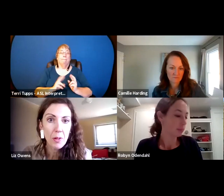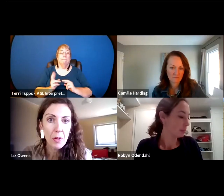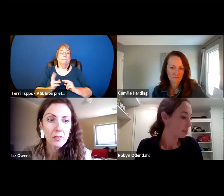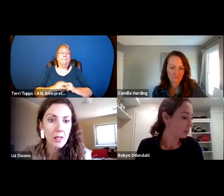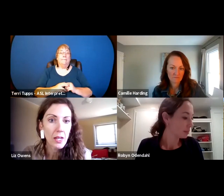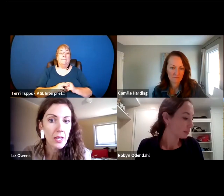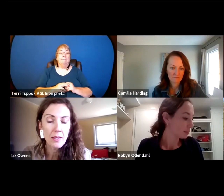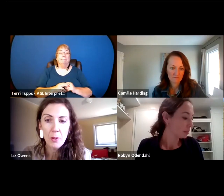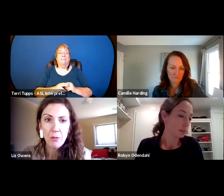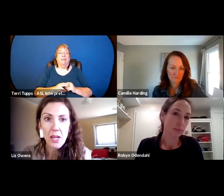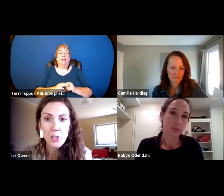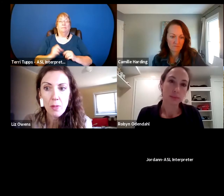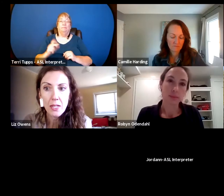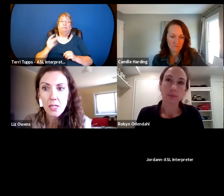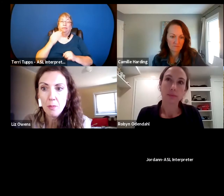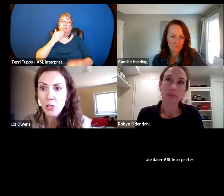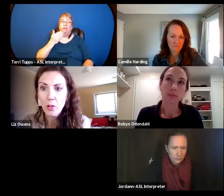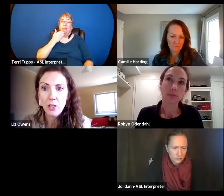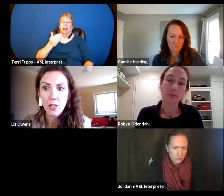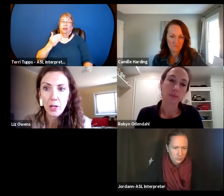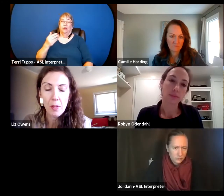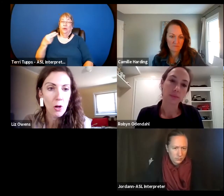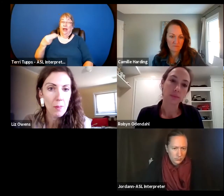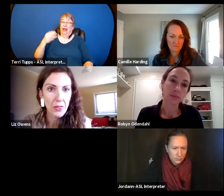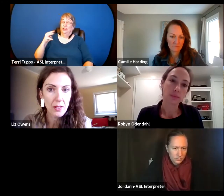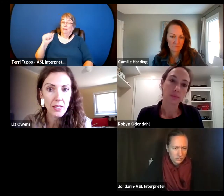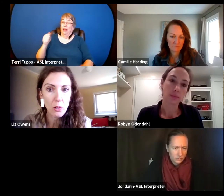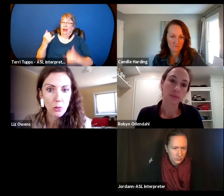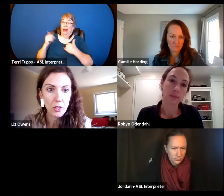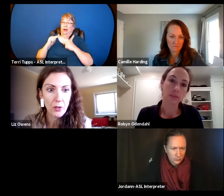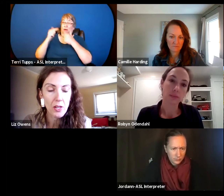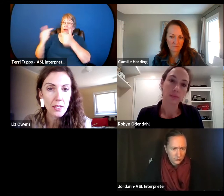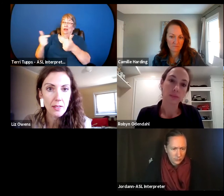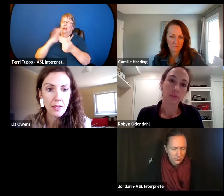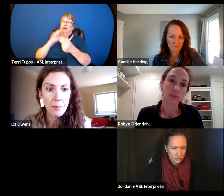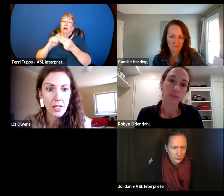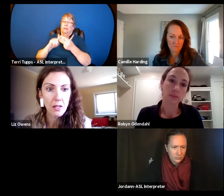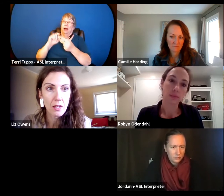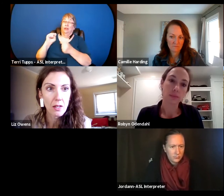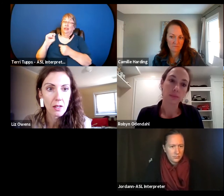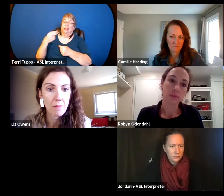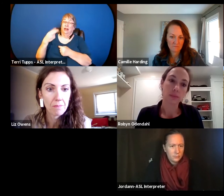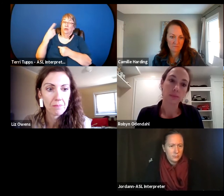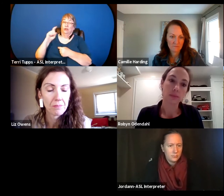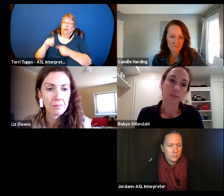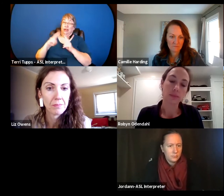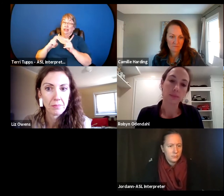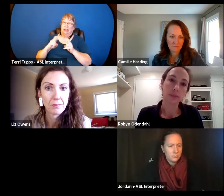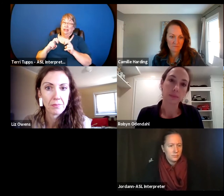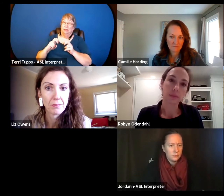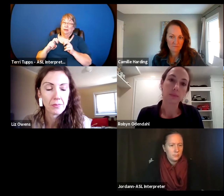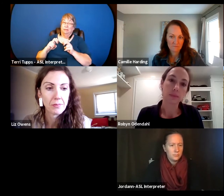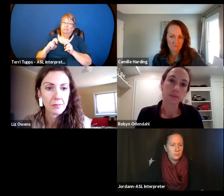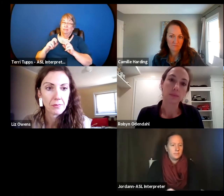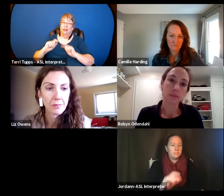Thanks, Robert. And someone from the HMA team, do you want to talk a little bit more about the stakeholders for the needs assessment? Do that.